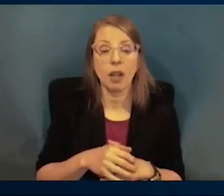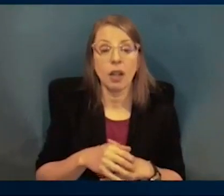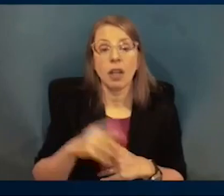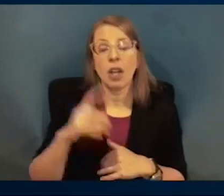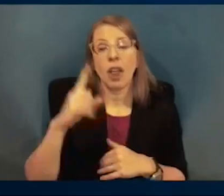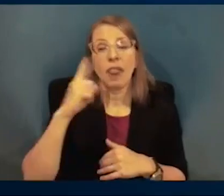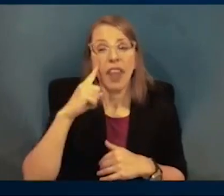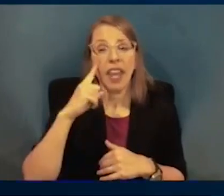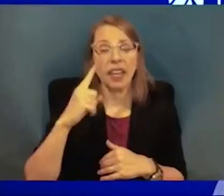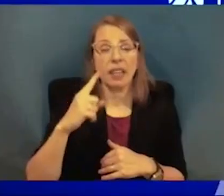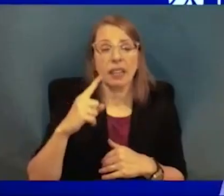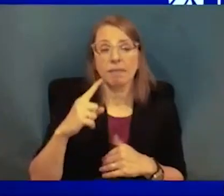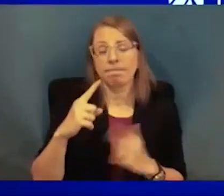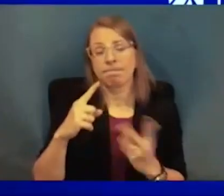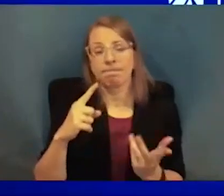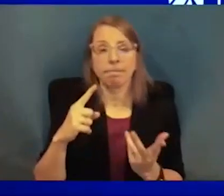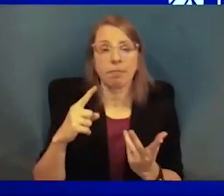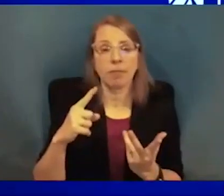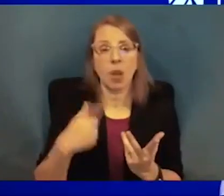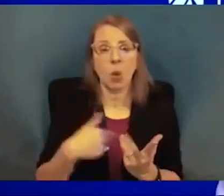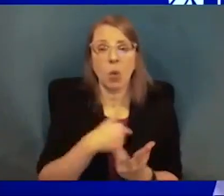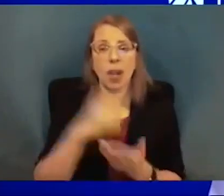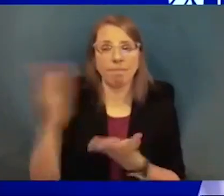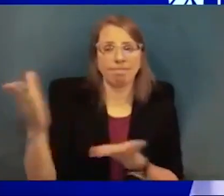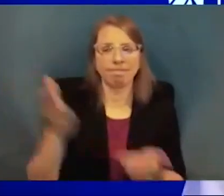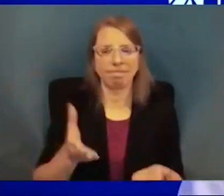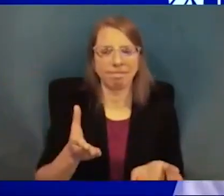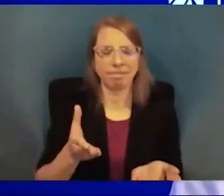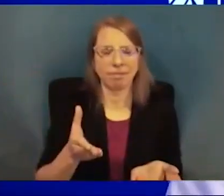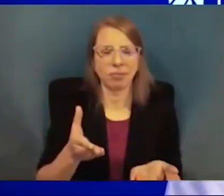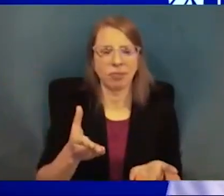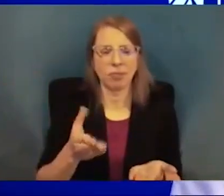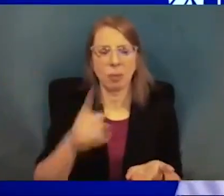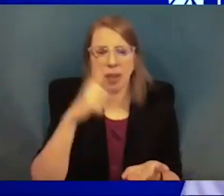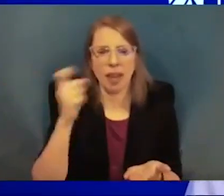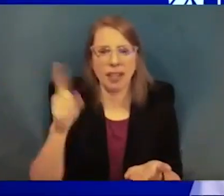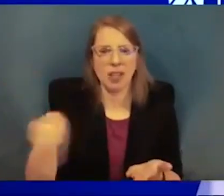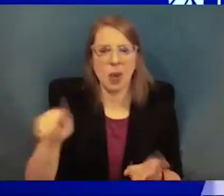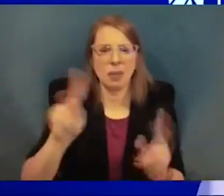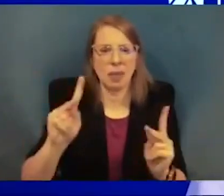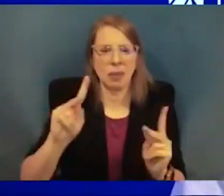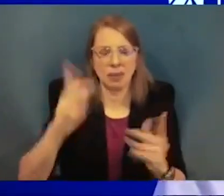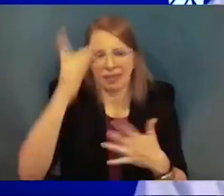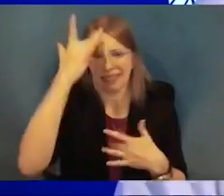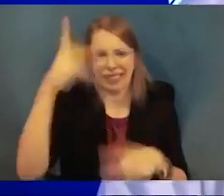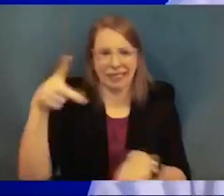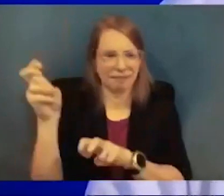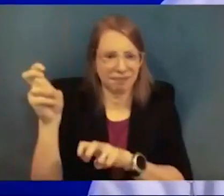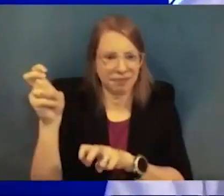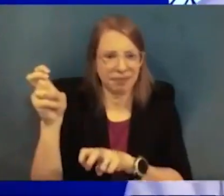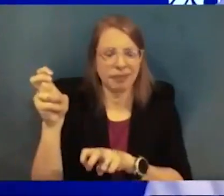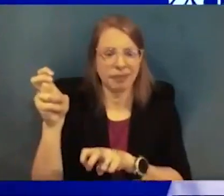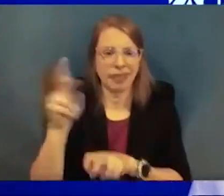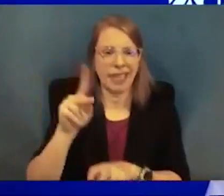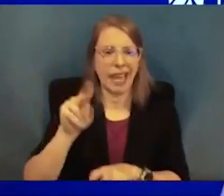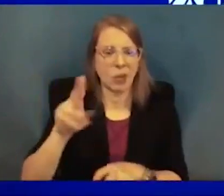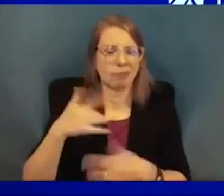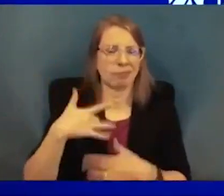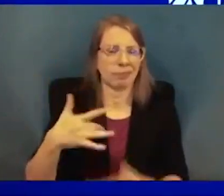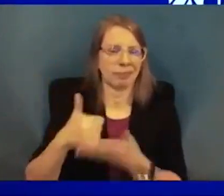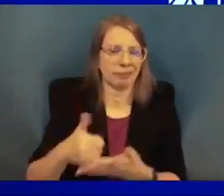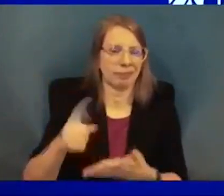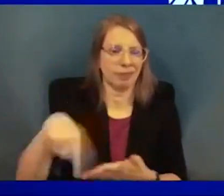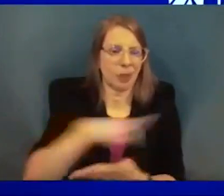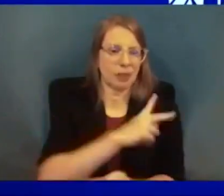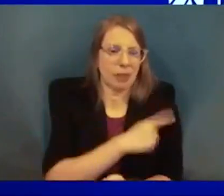help with the math? Yeah, I would caution you on that math, what you're looking at. I would have to do it. I can't do it